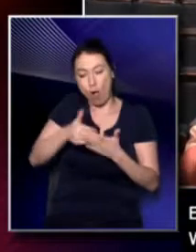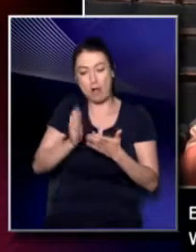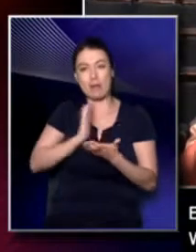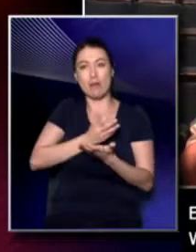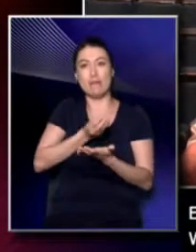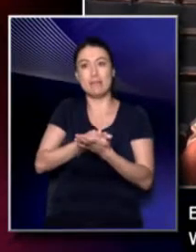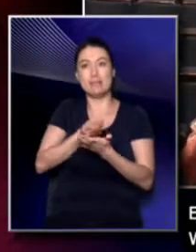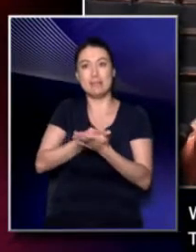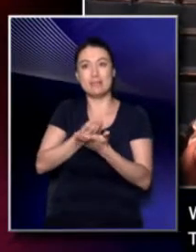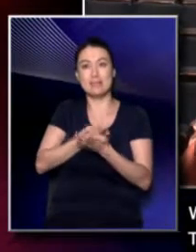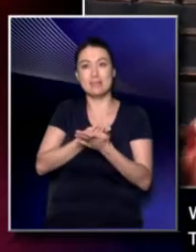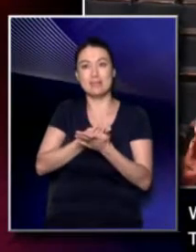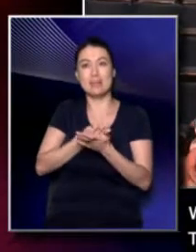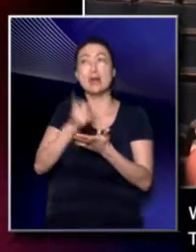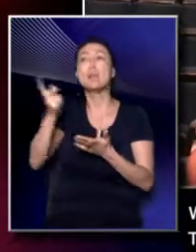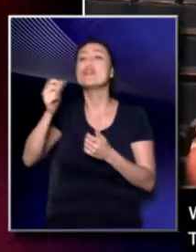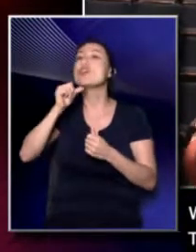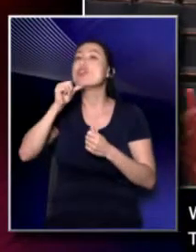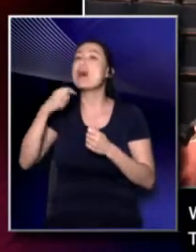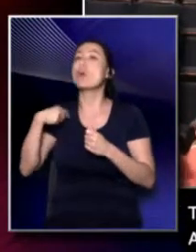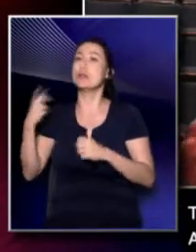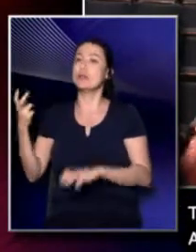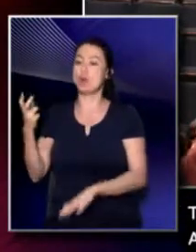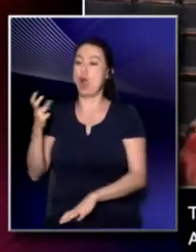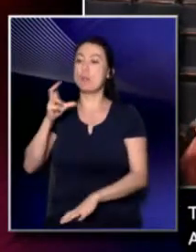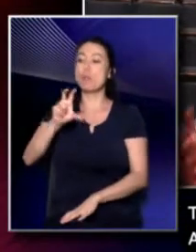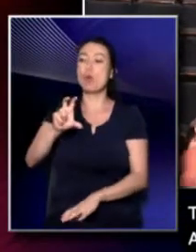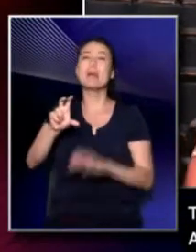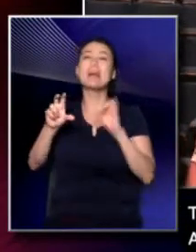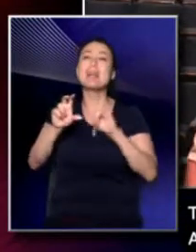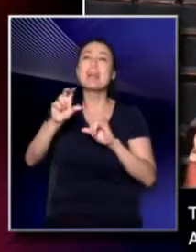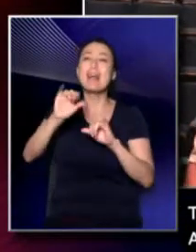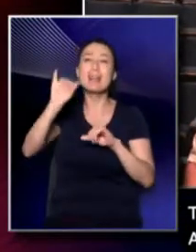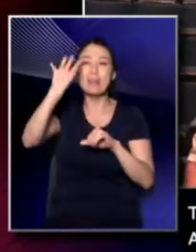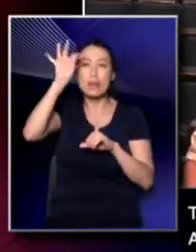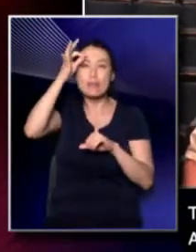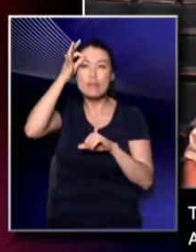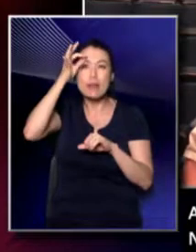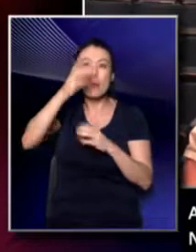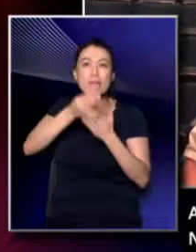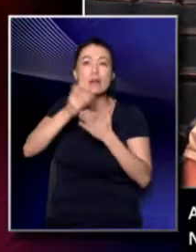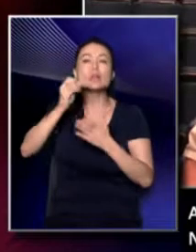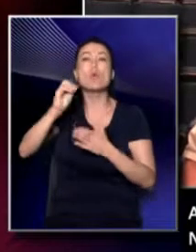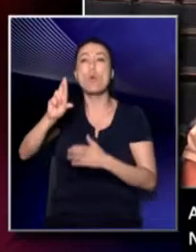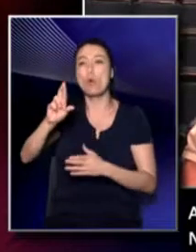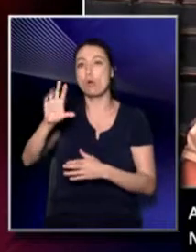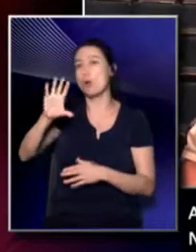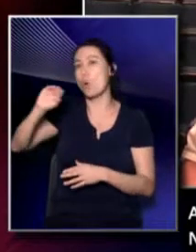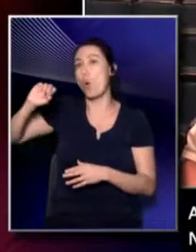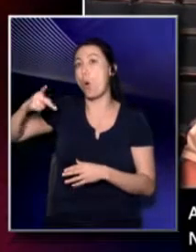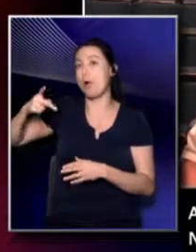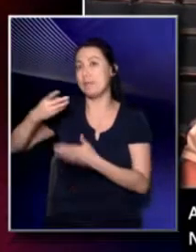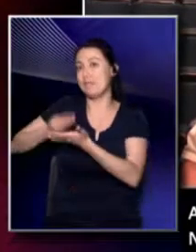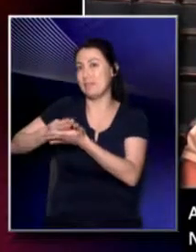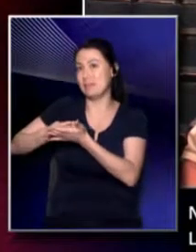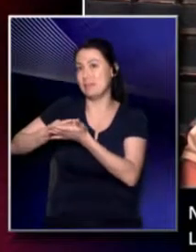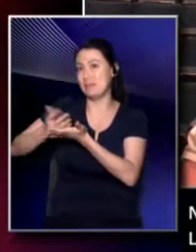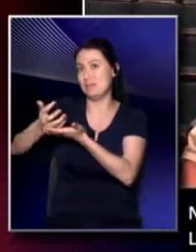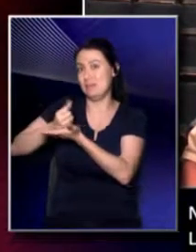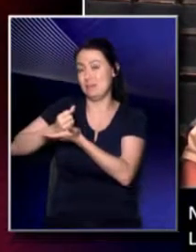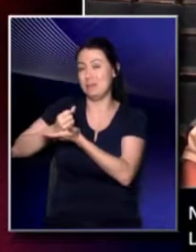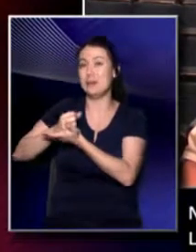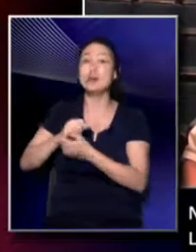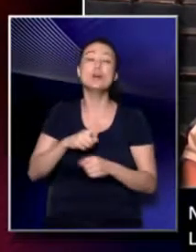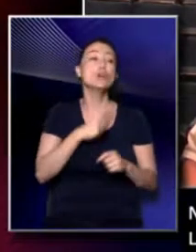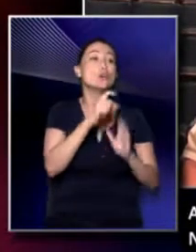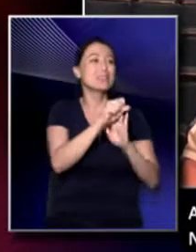but they're not going to appropriate things like our federal funds or cooperatives. So the thing is basically the state